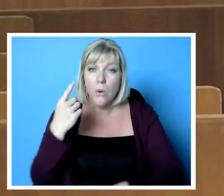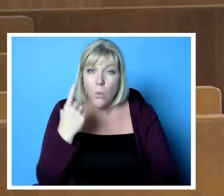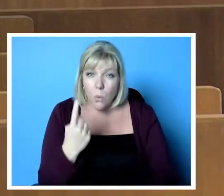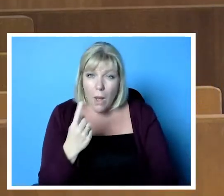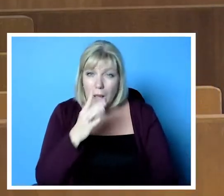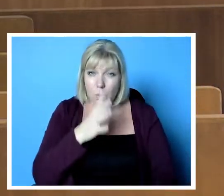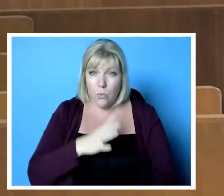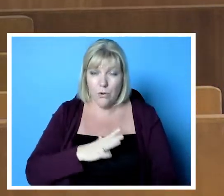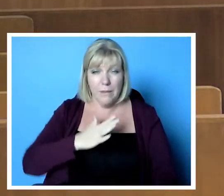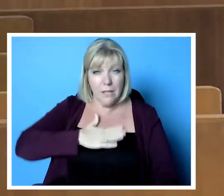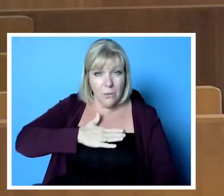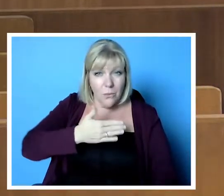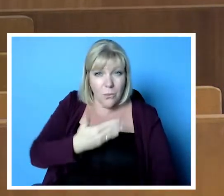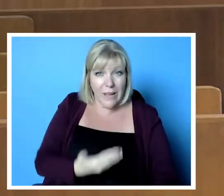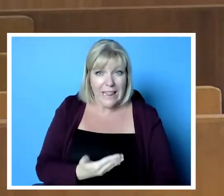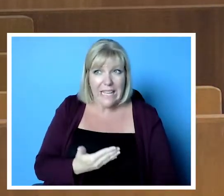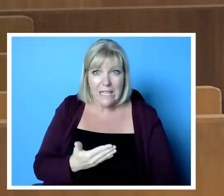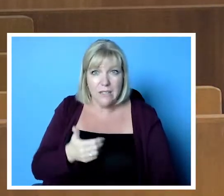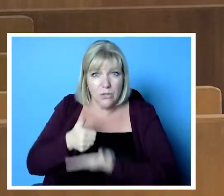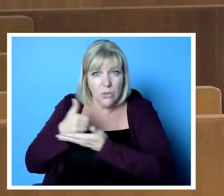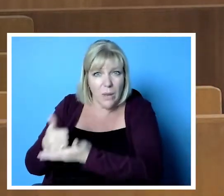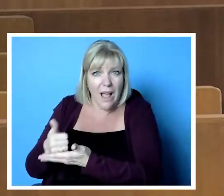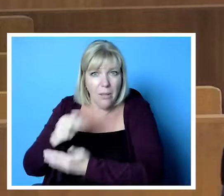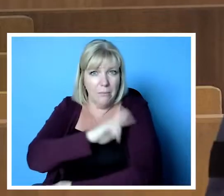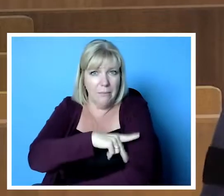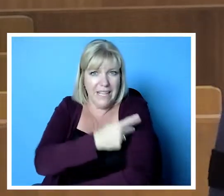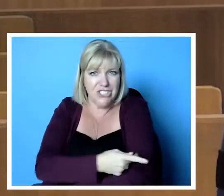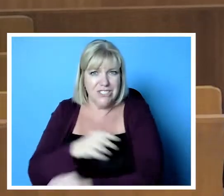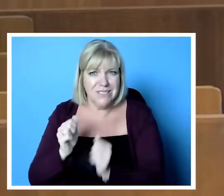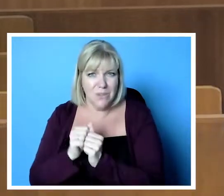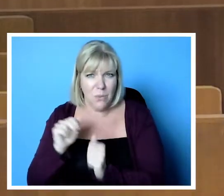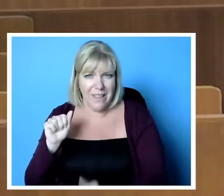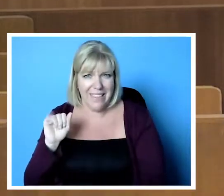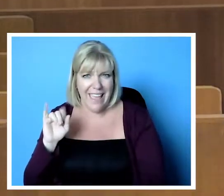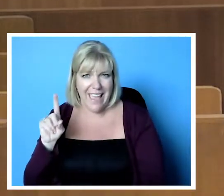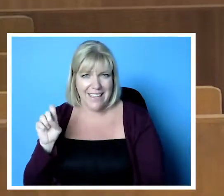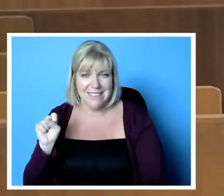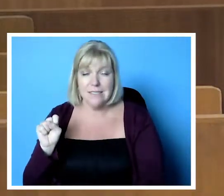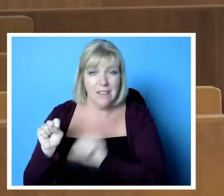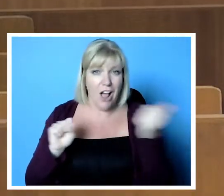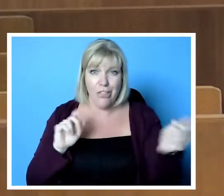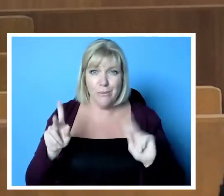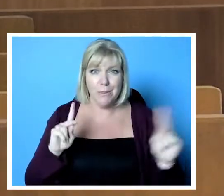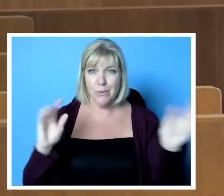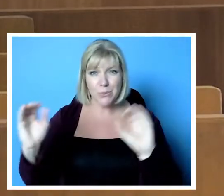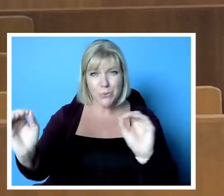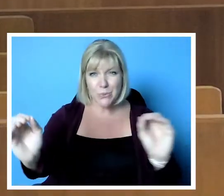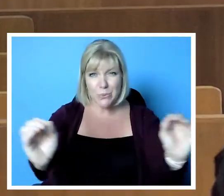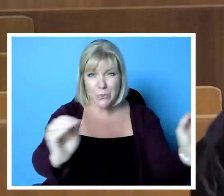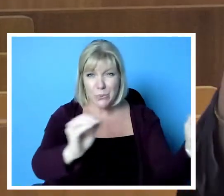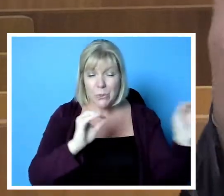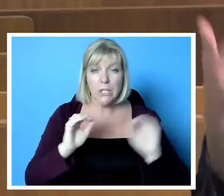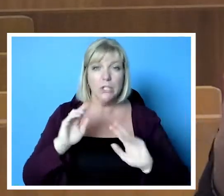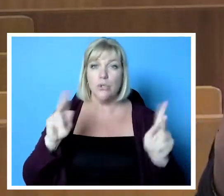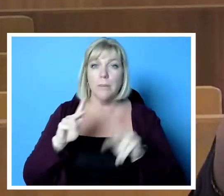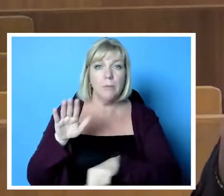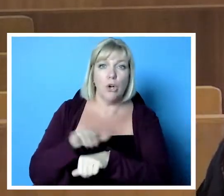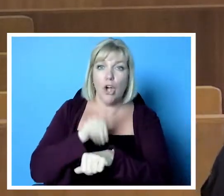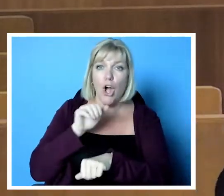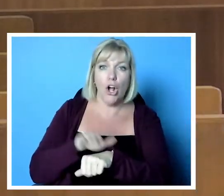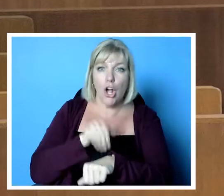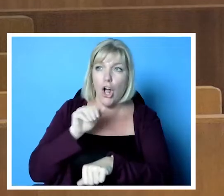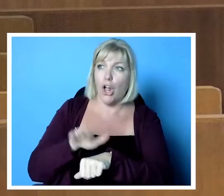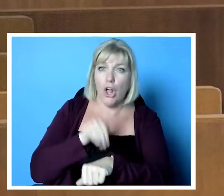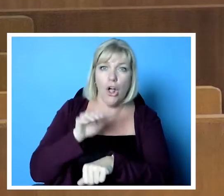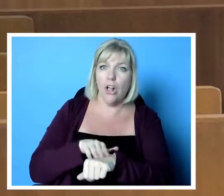there's one woman who's willing to nurse AIDS patients. No one else wants to do it. And so she's called again and again